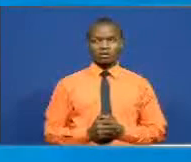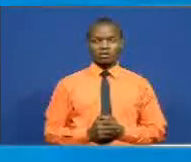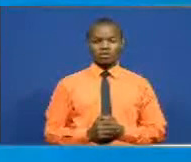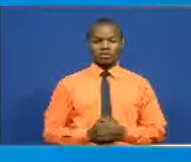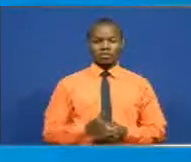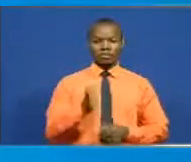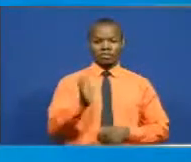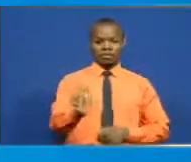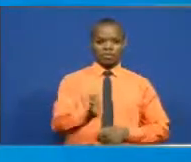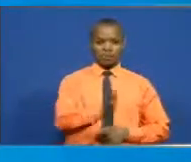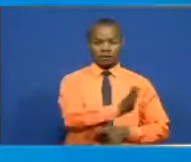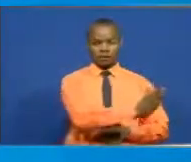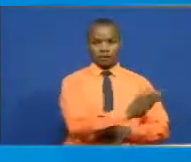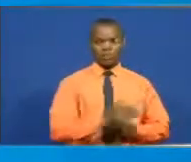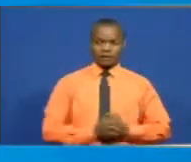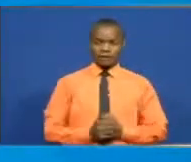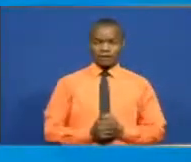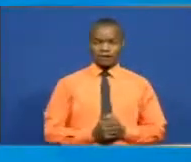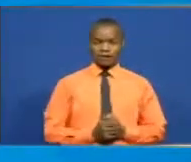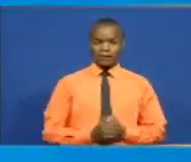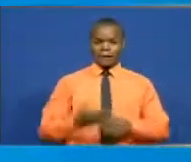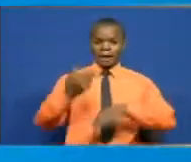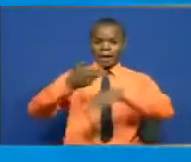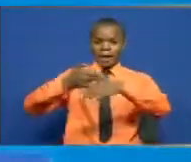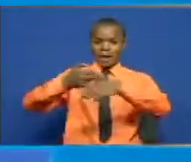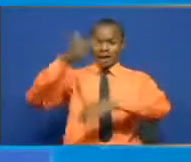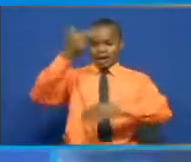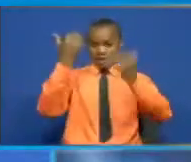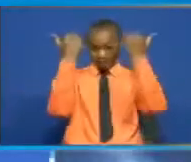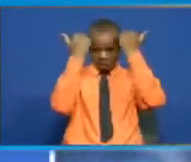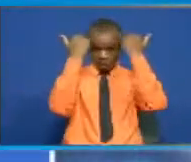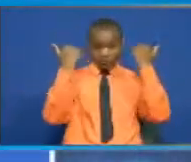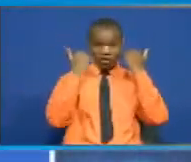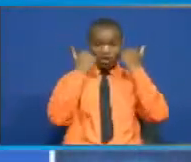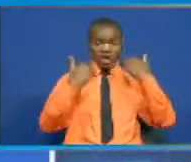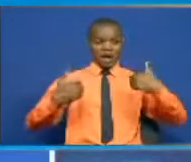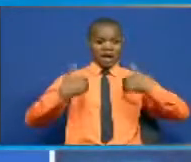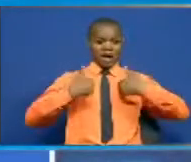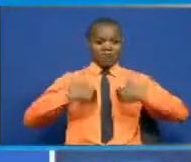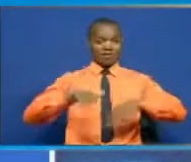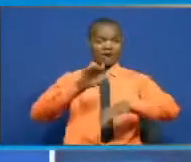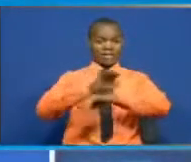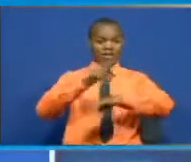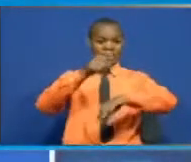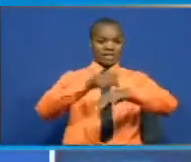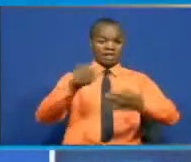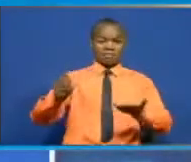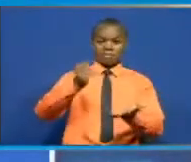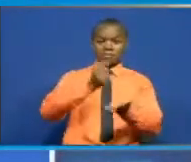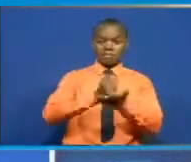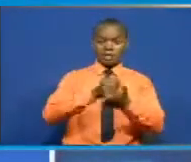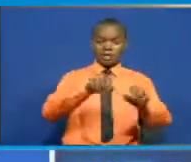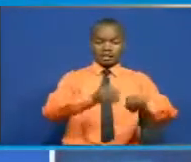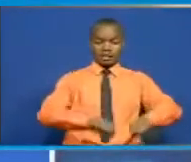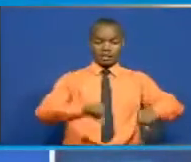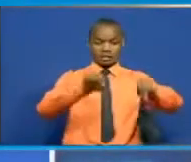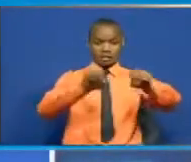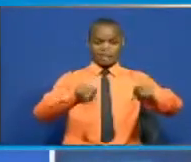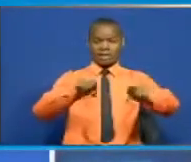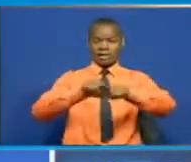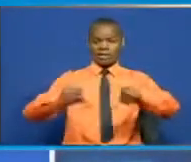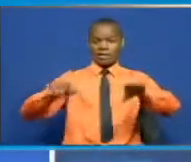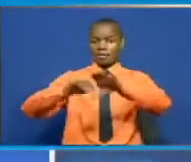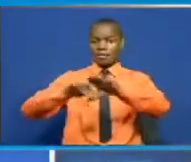And moving on to the corridors of justice, the High Court has quashed the appointments of chairpersons and members of boards